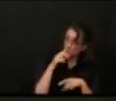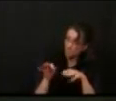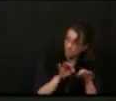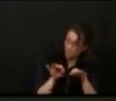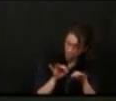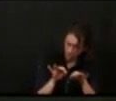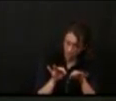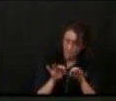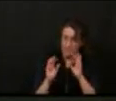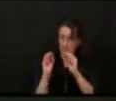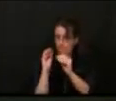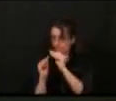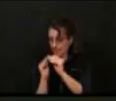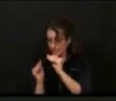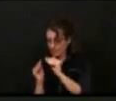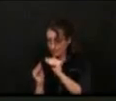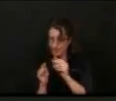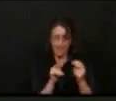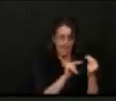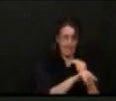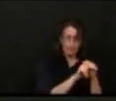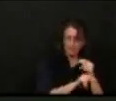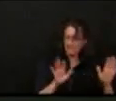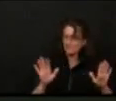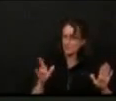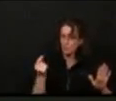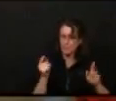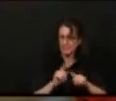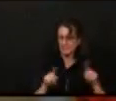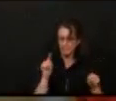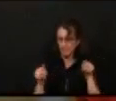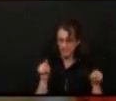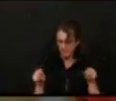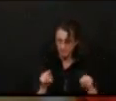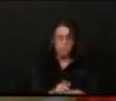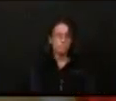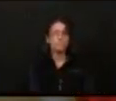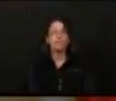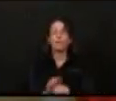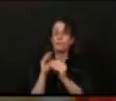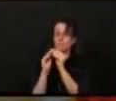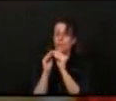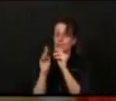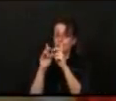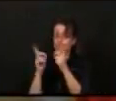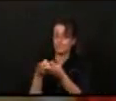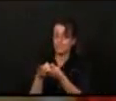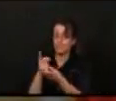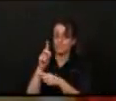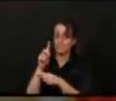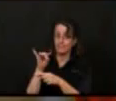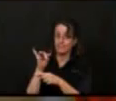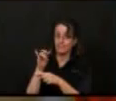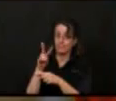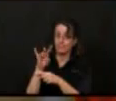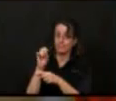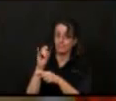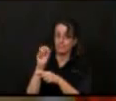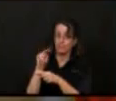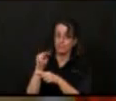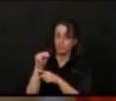maintenance division and the highways division? Absolutely. Our maintenance division oversees all of